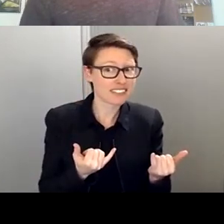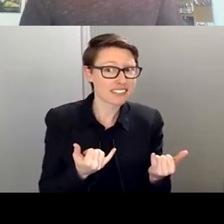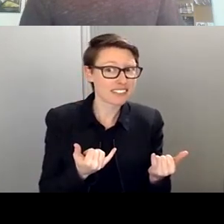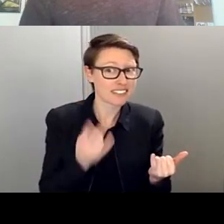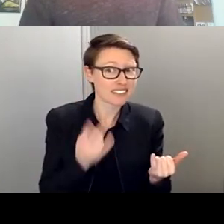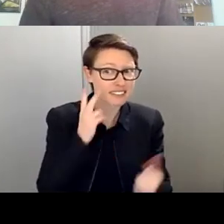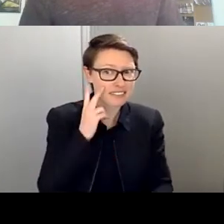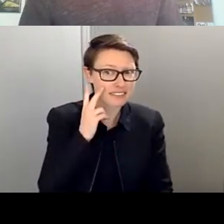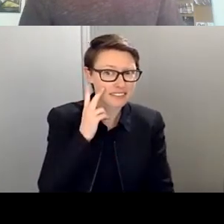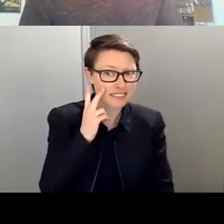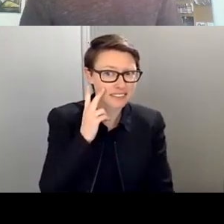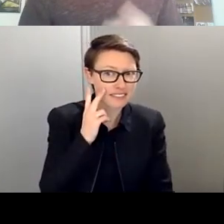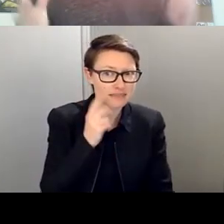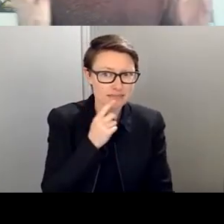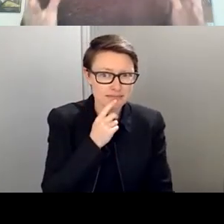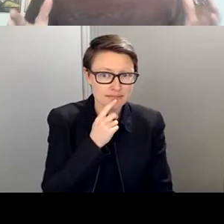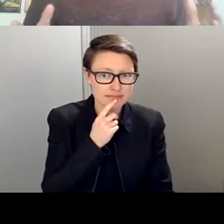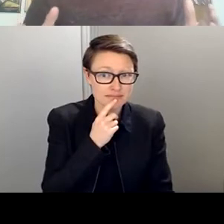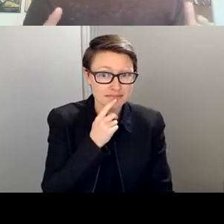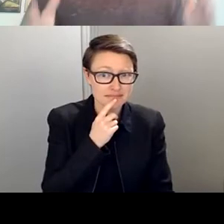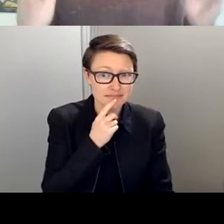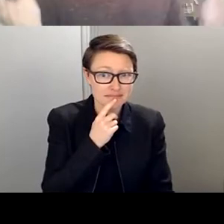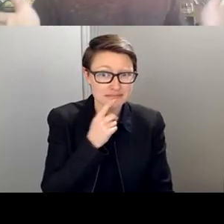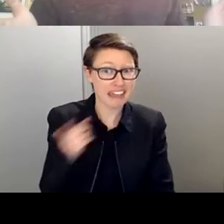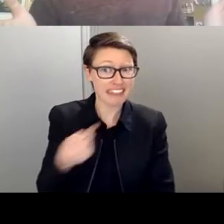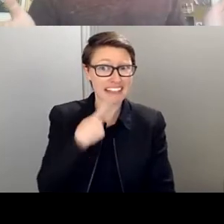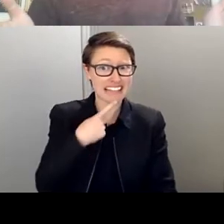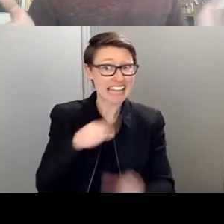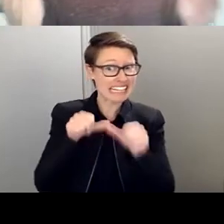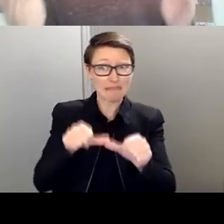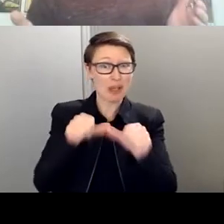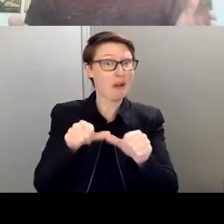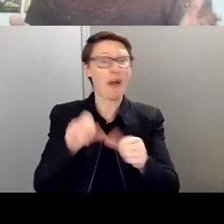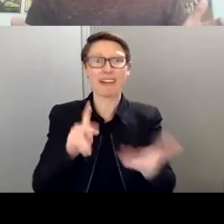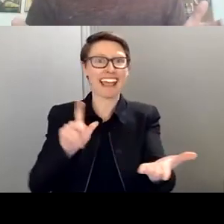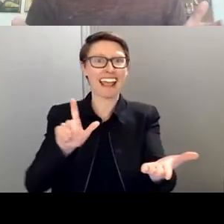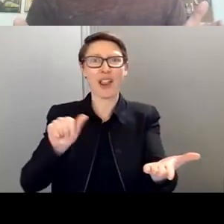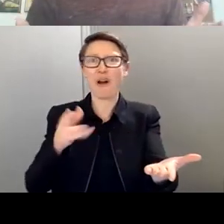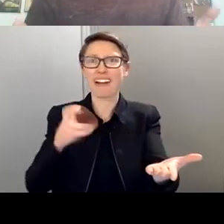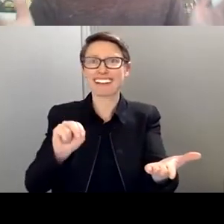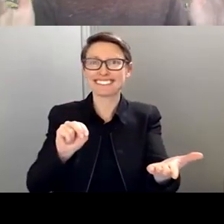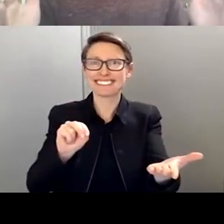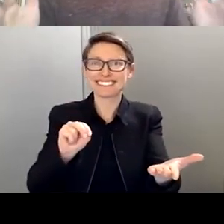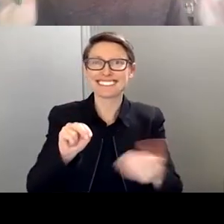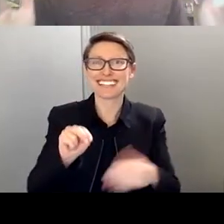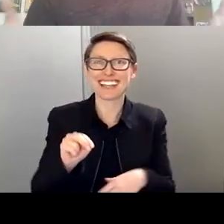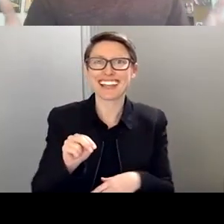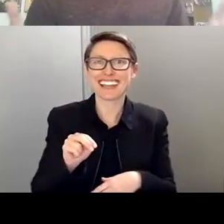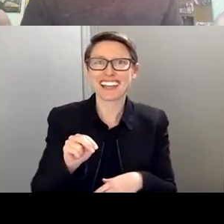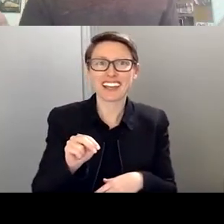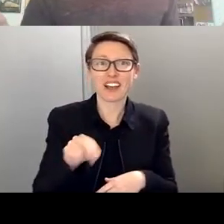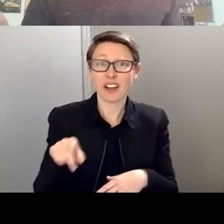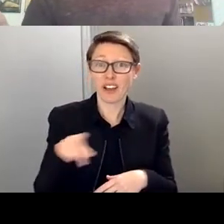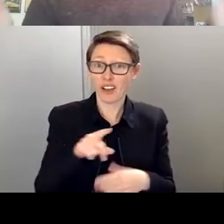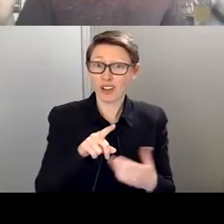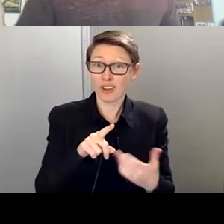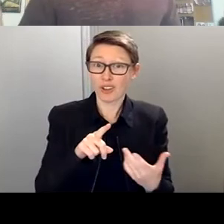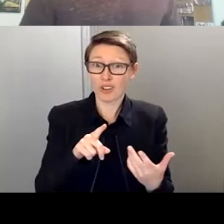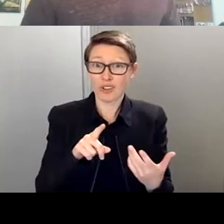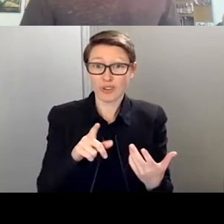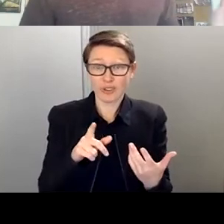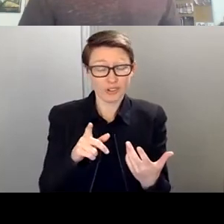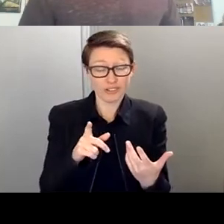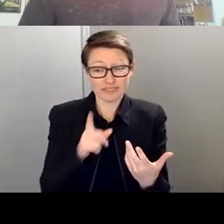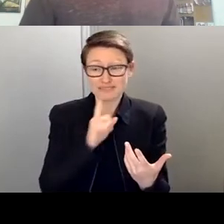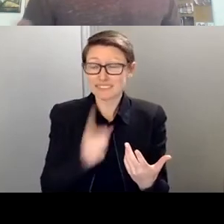Let's see. Dun dun dun. Keep going. Okay. So Lauren, I want to go to you because you're dealing with a lot of kids' content. This is a